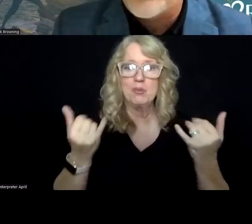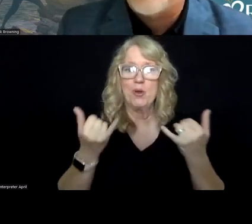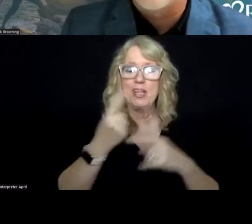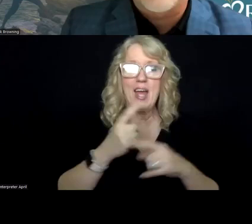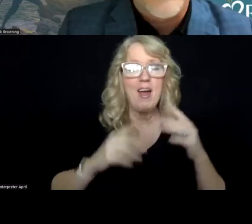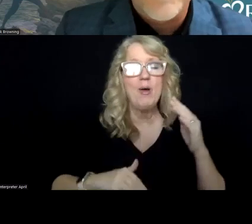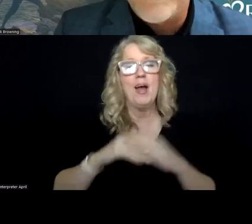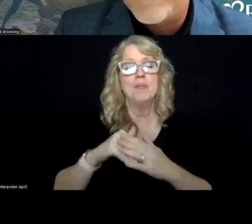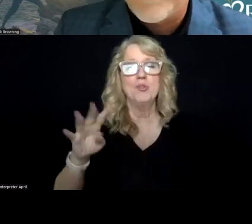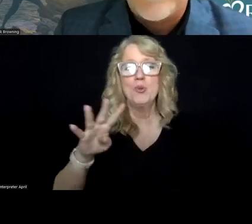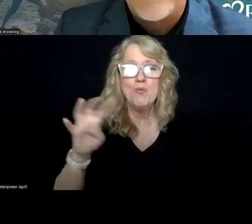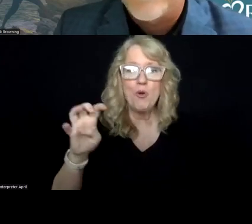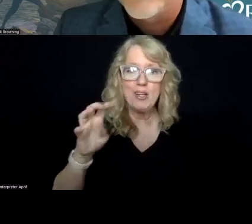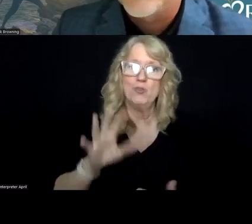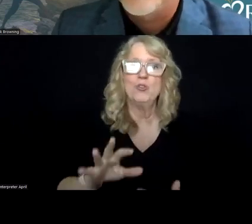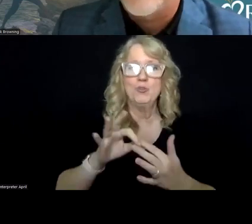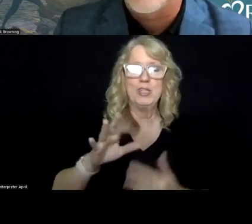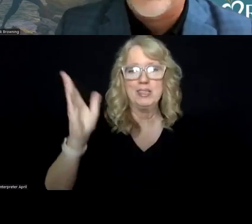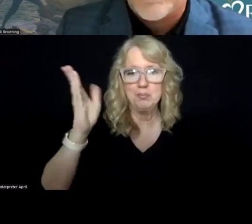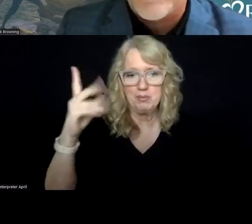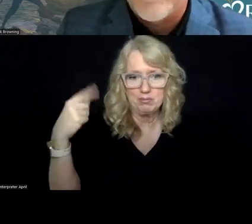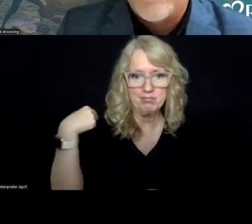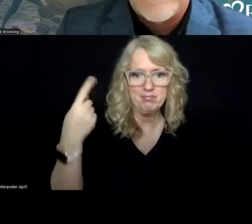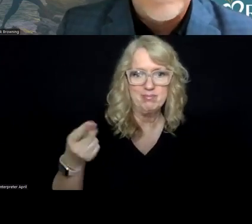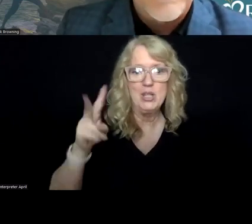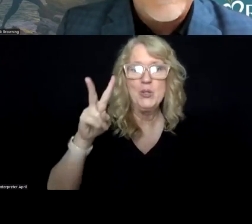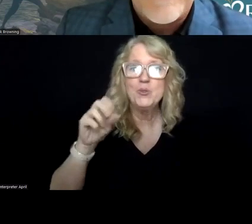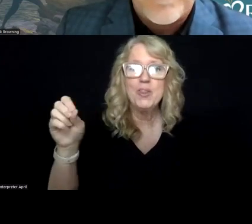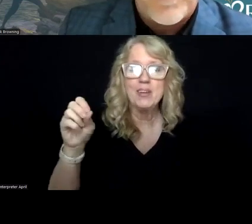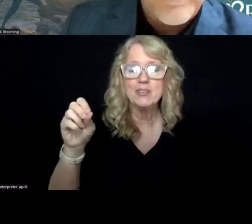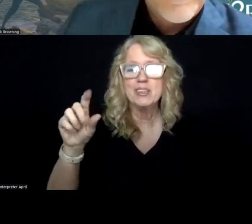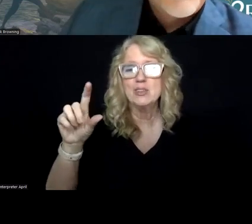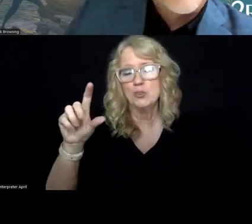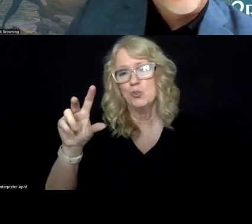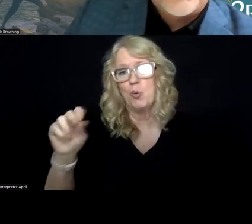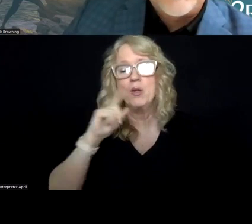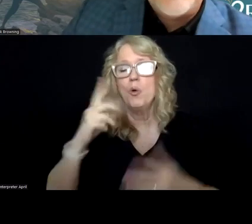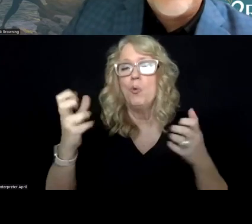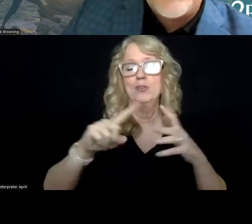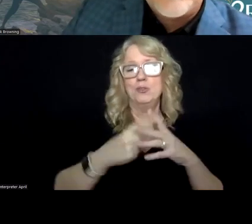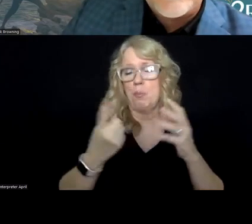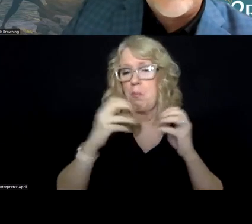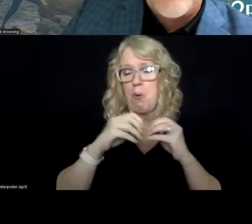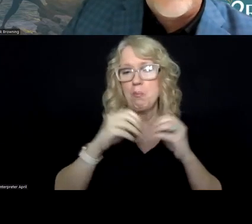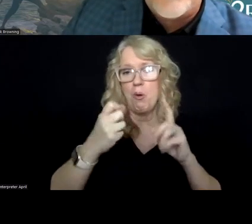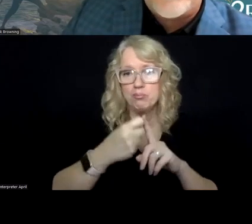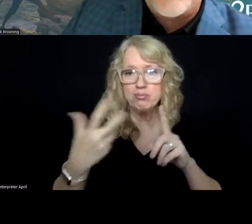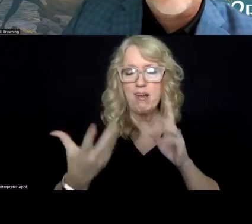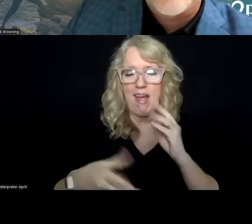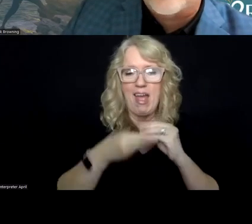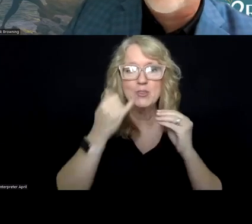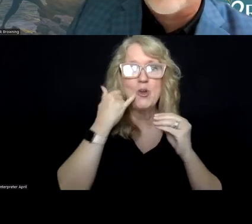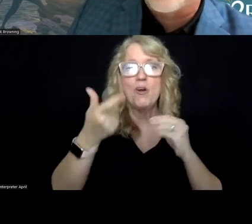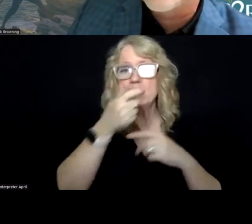to 400 unique speakers since 2020, and we would like to have more. So please let us know if you